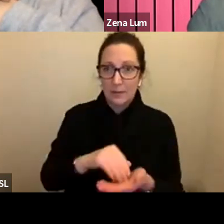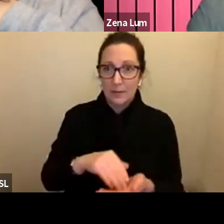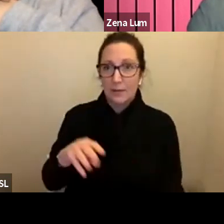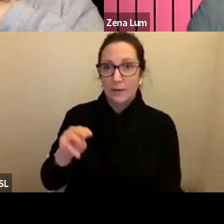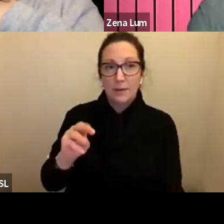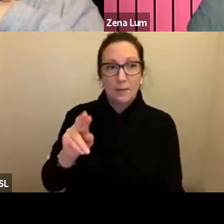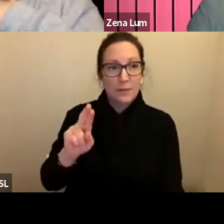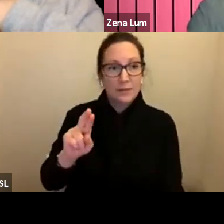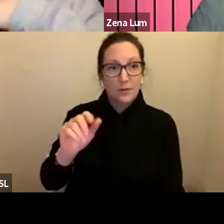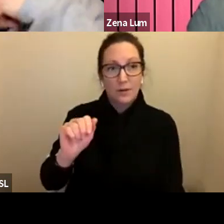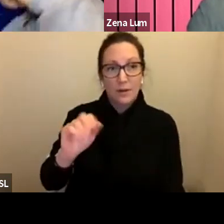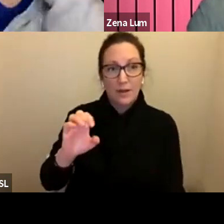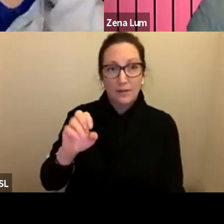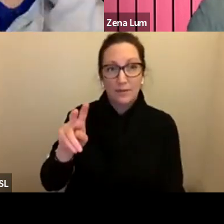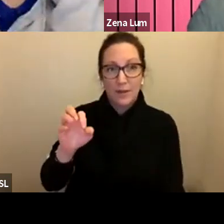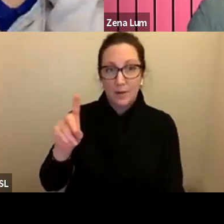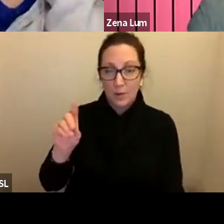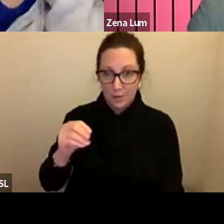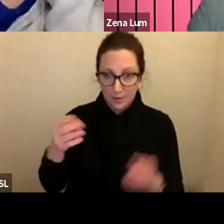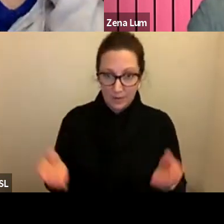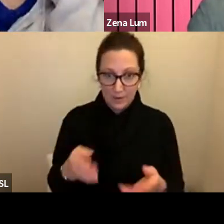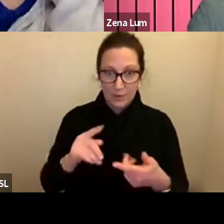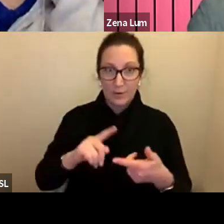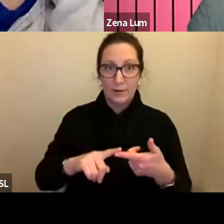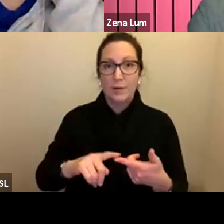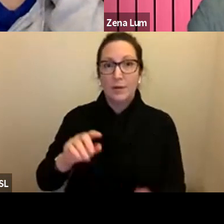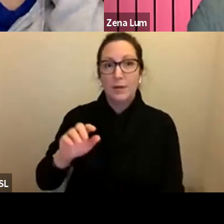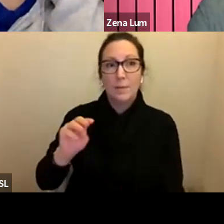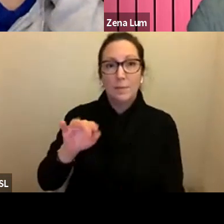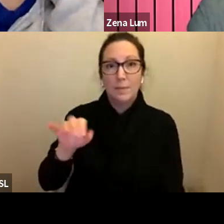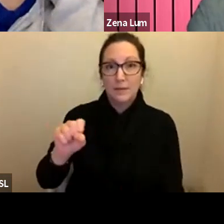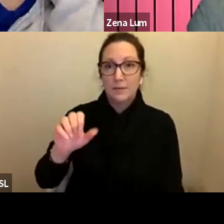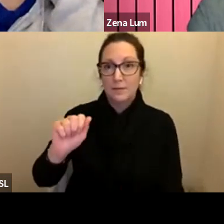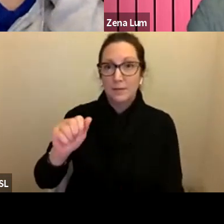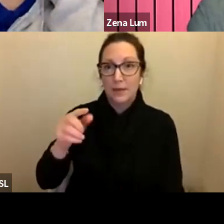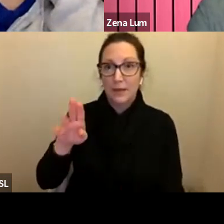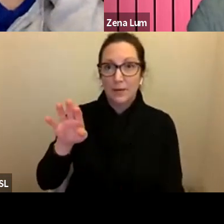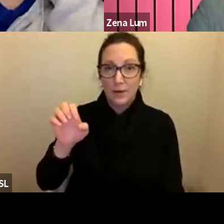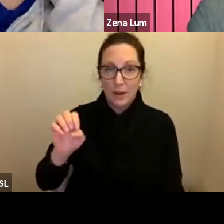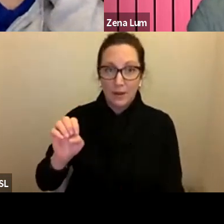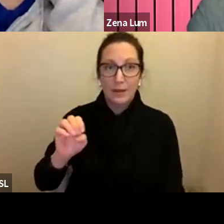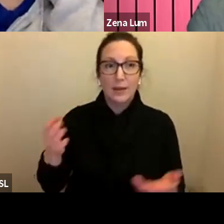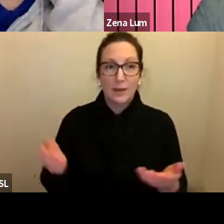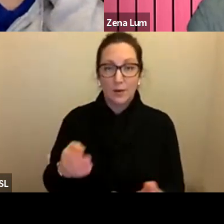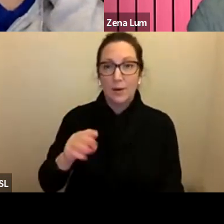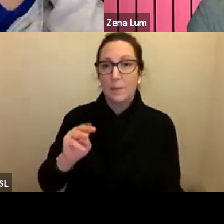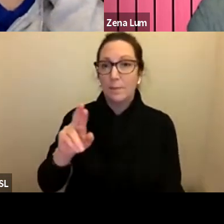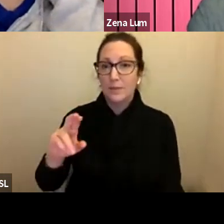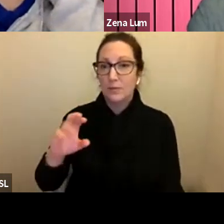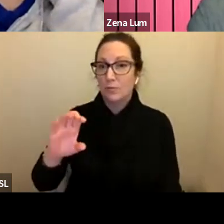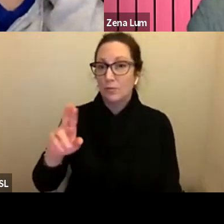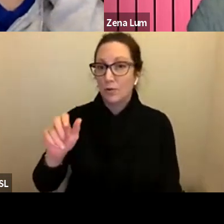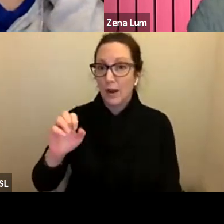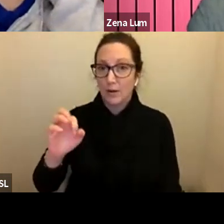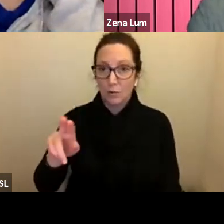Acevedo, Aye. Ms. Aguirre, Yay. Mr. Kreger, oh, he